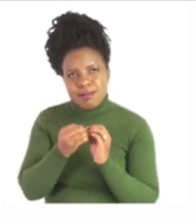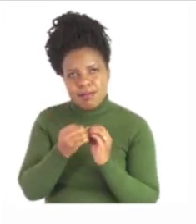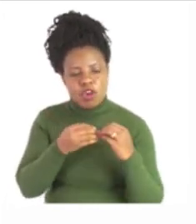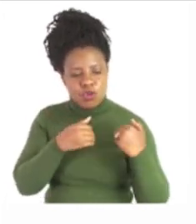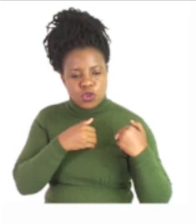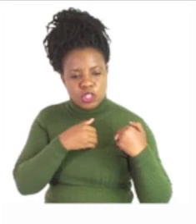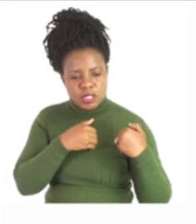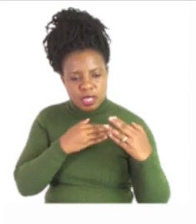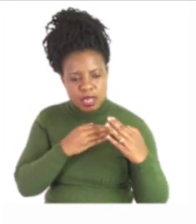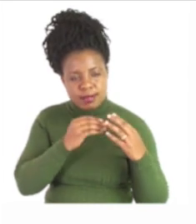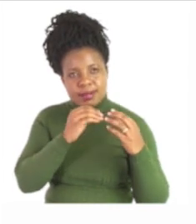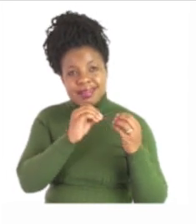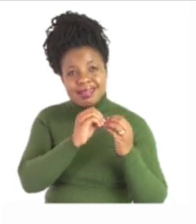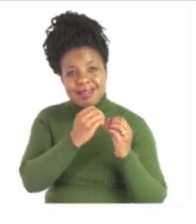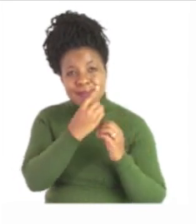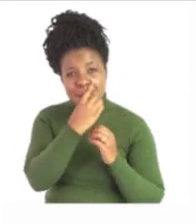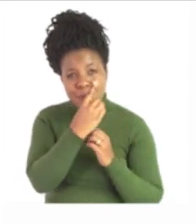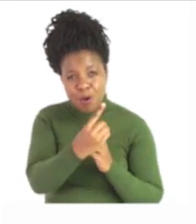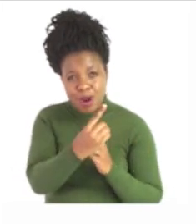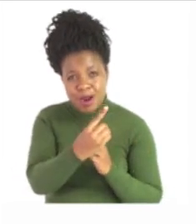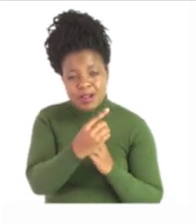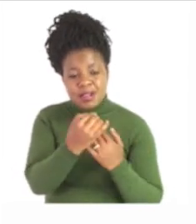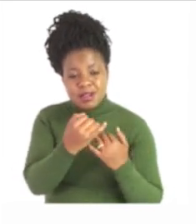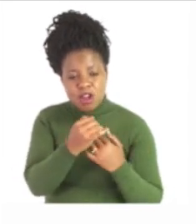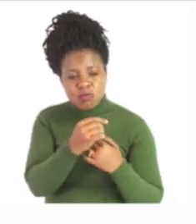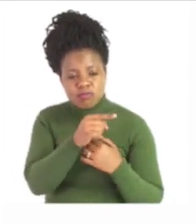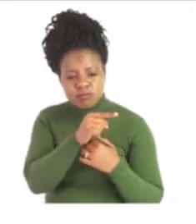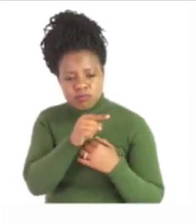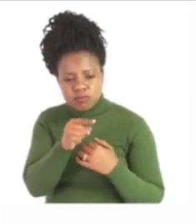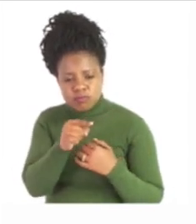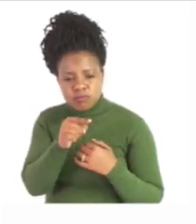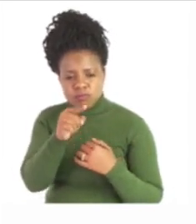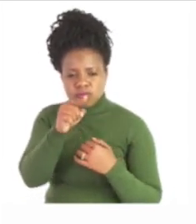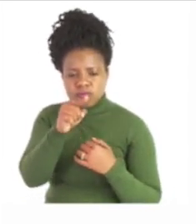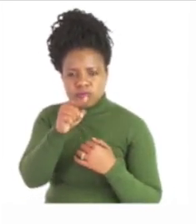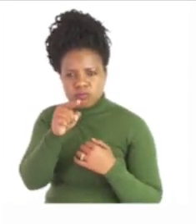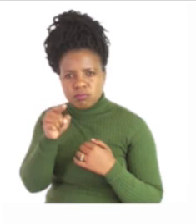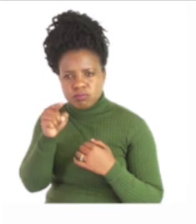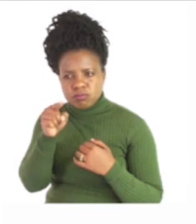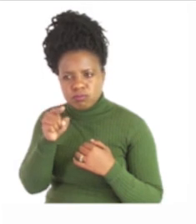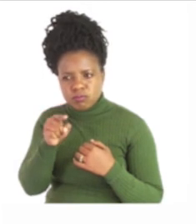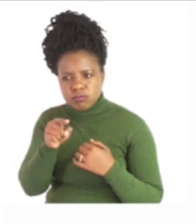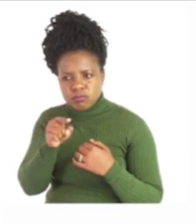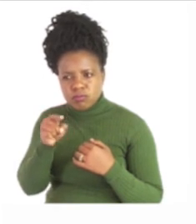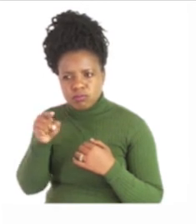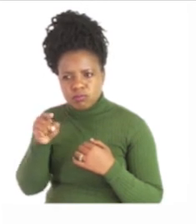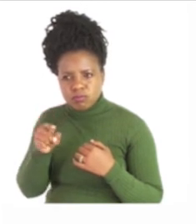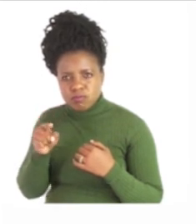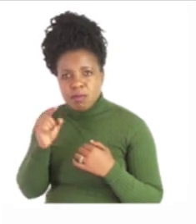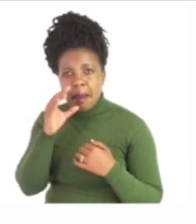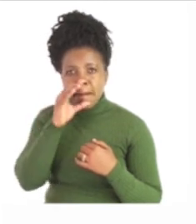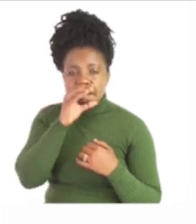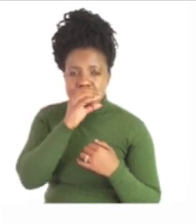horizontally or vertically. You must go in order without missing